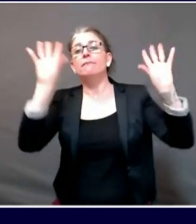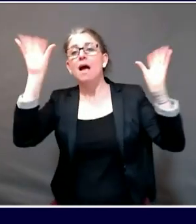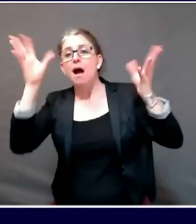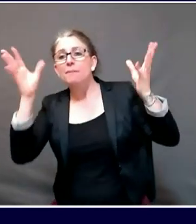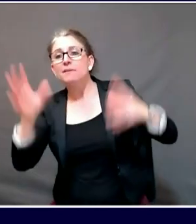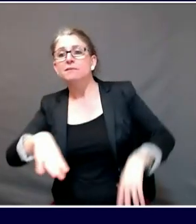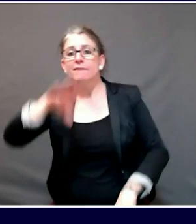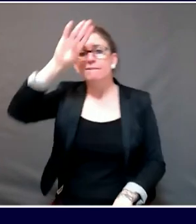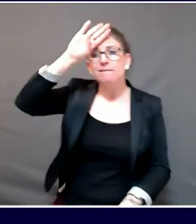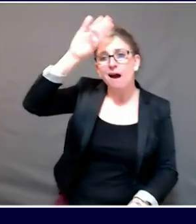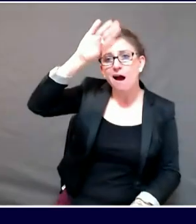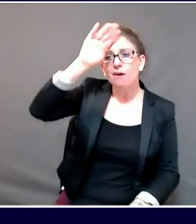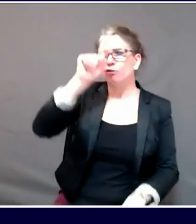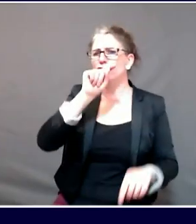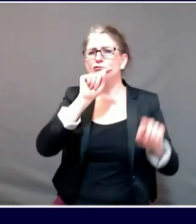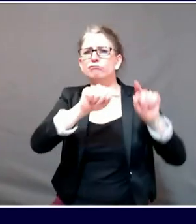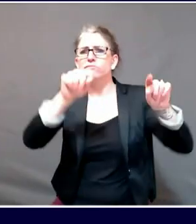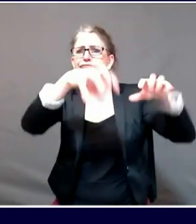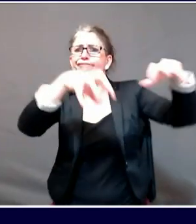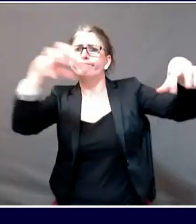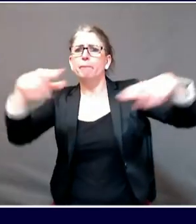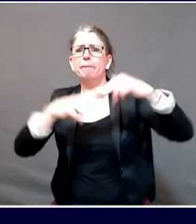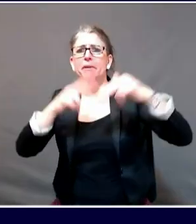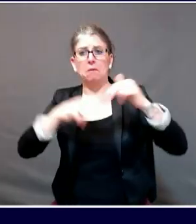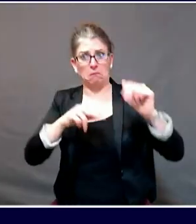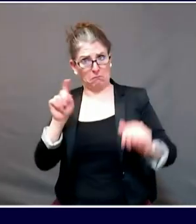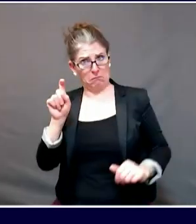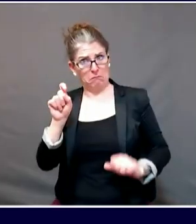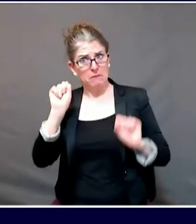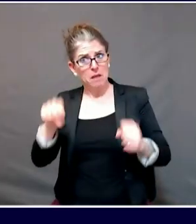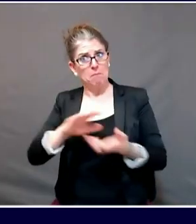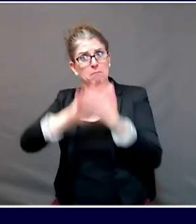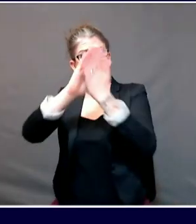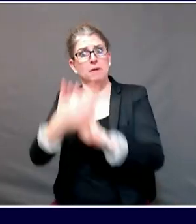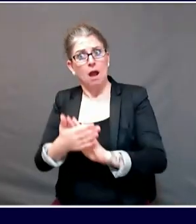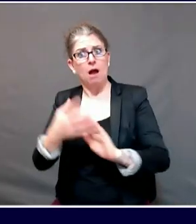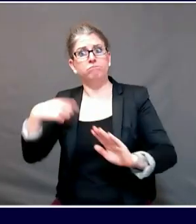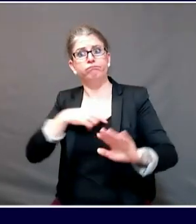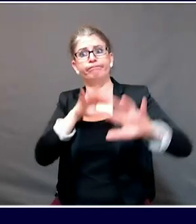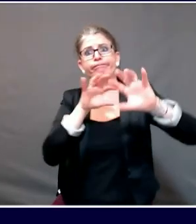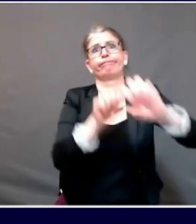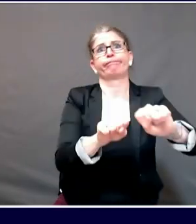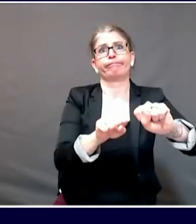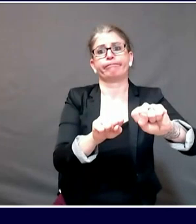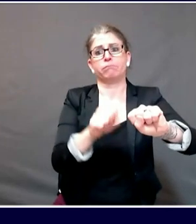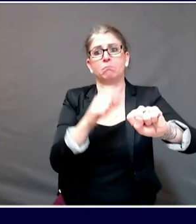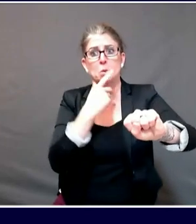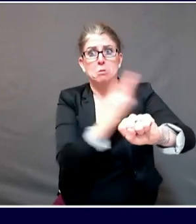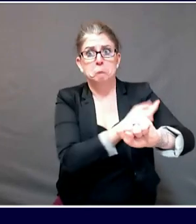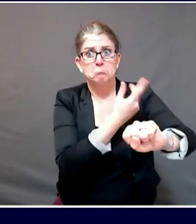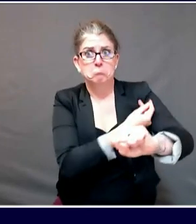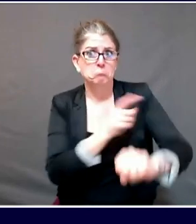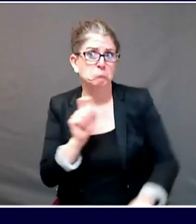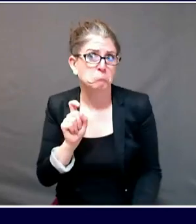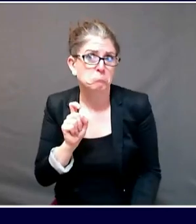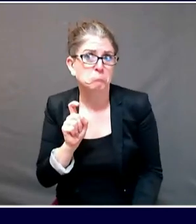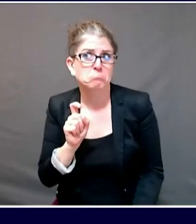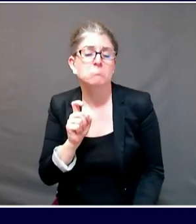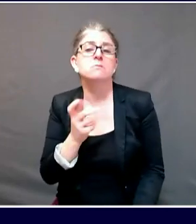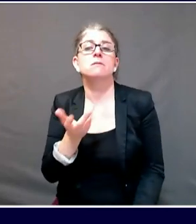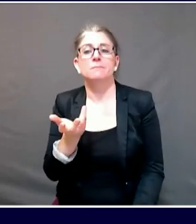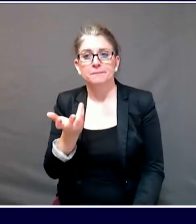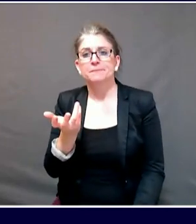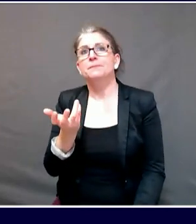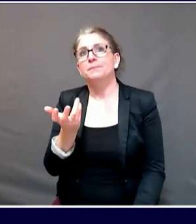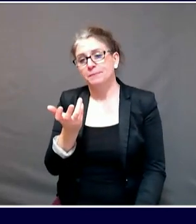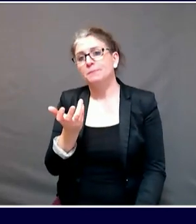noted, Emily, none of those plans have been finalized, and the big variable out there is not so much our planning, but literally how